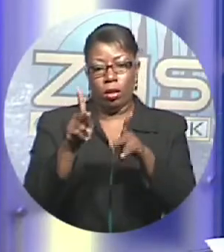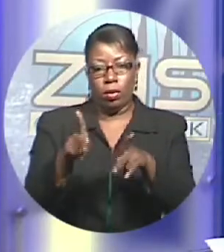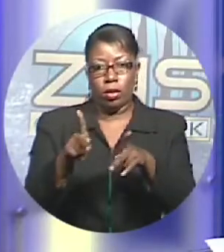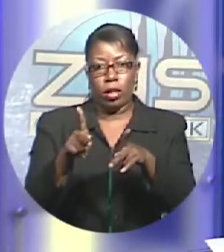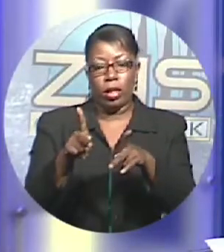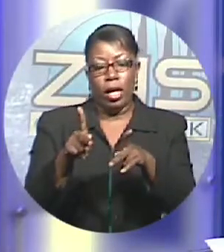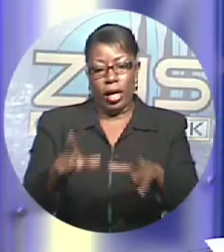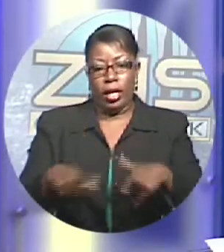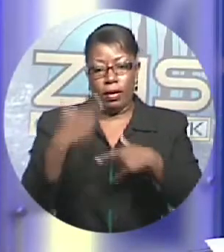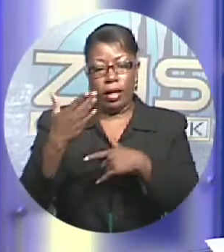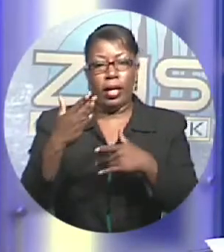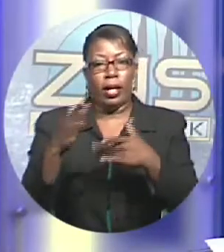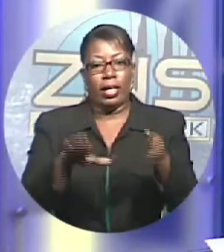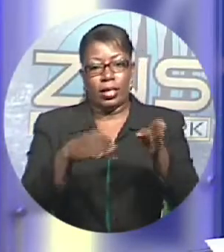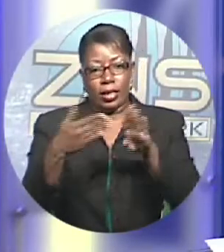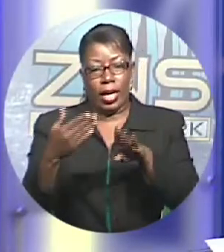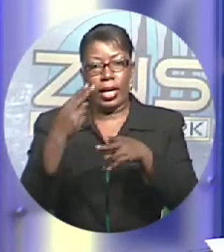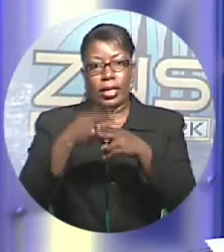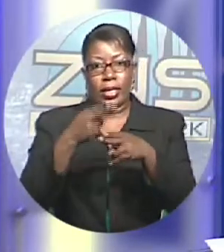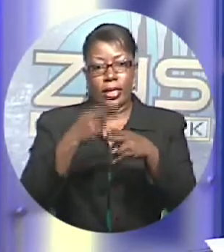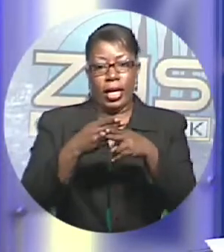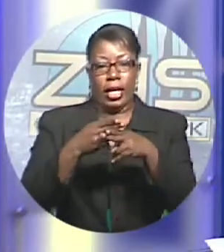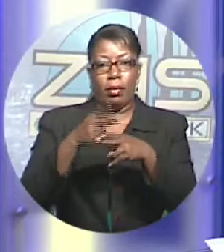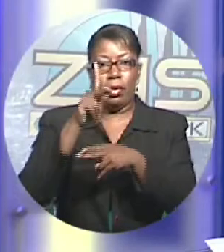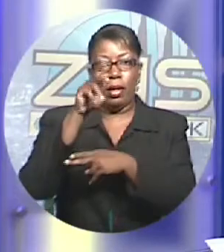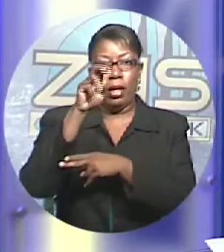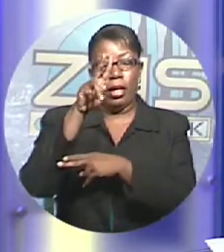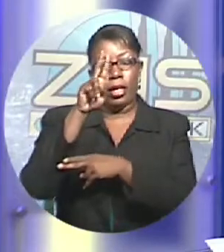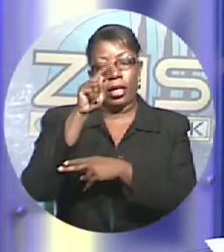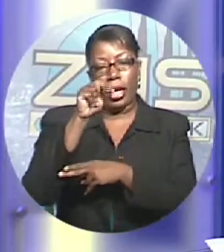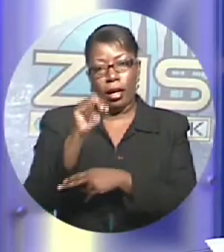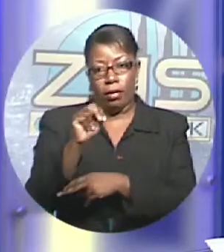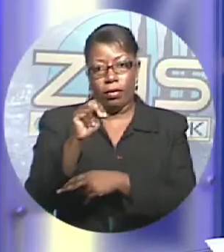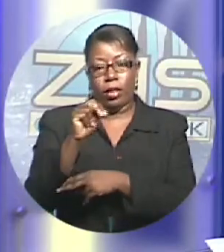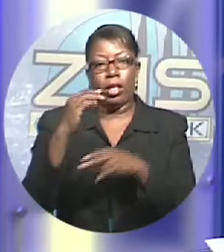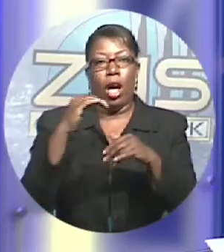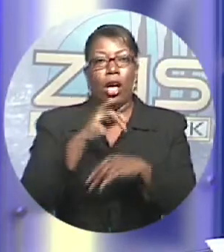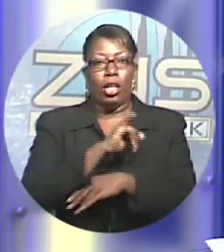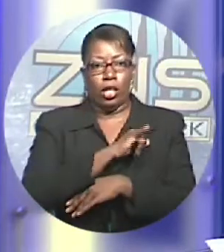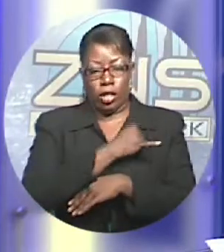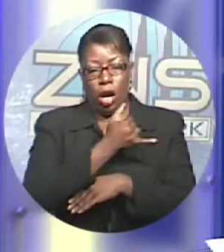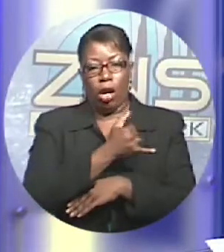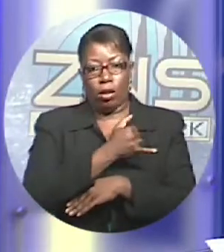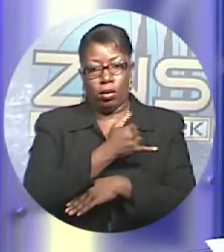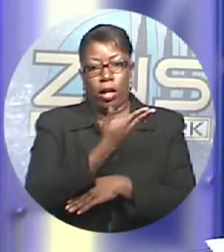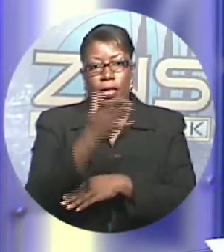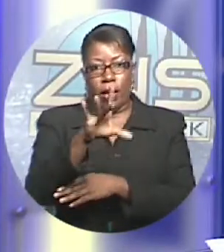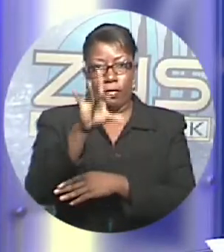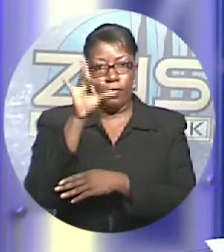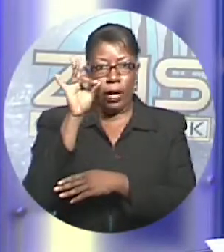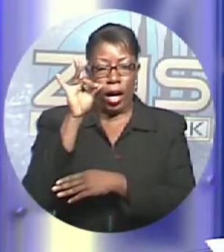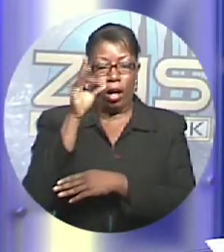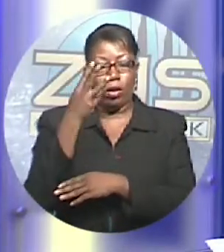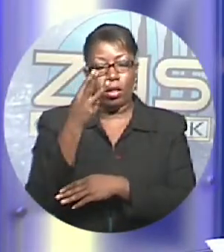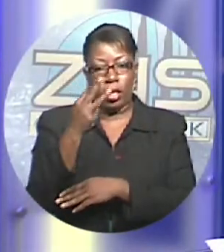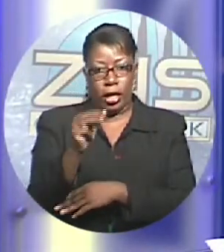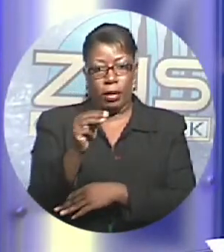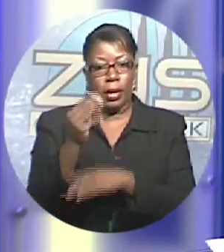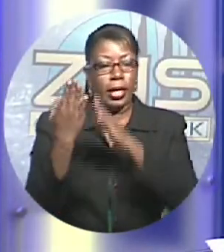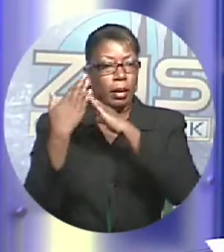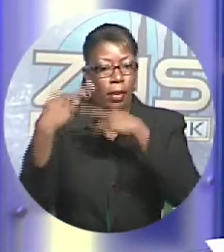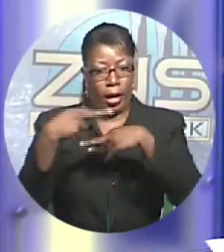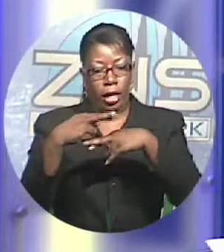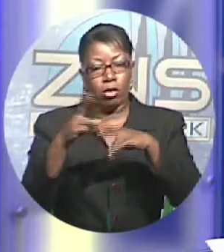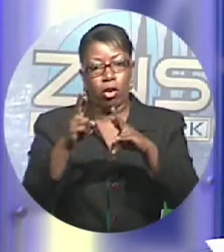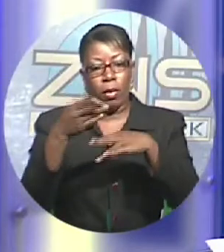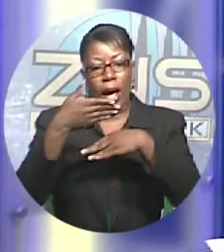identify the victim as Kevin Young, also known as Showtime. The 59-year-old was found in a bedroom after fire officials pried open the